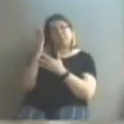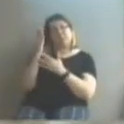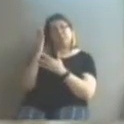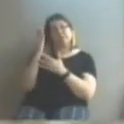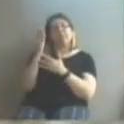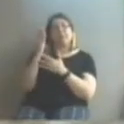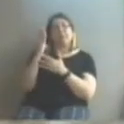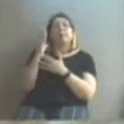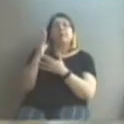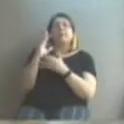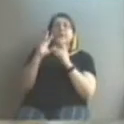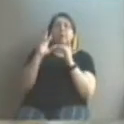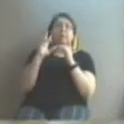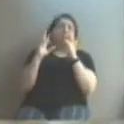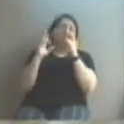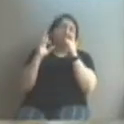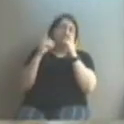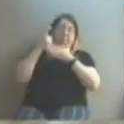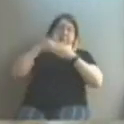through a quoting process,